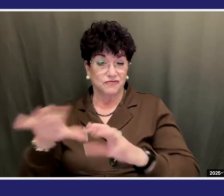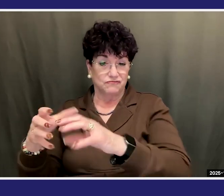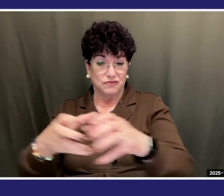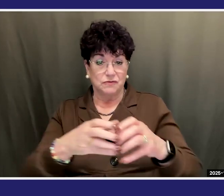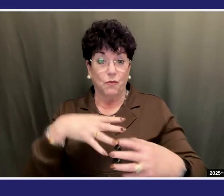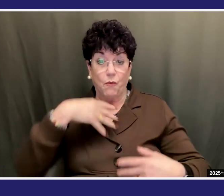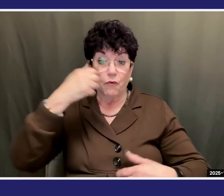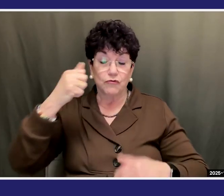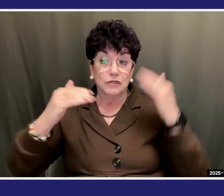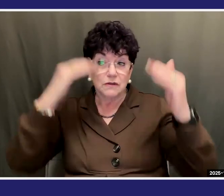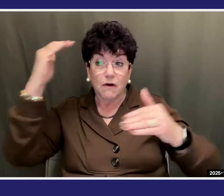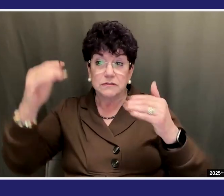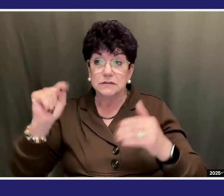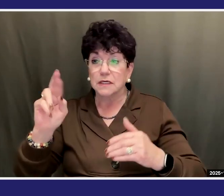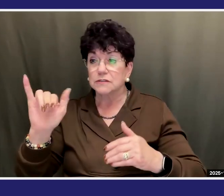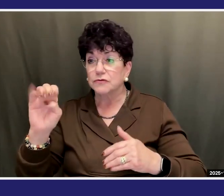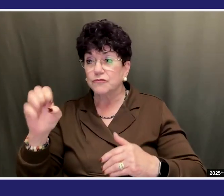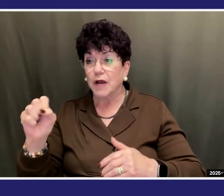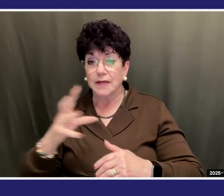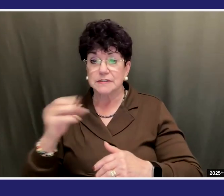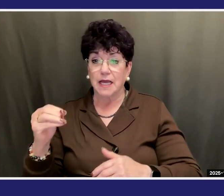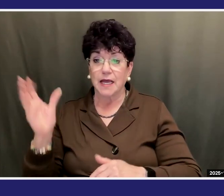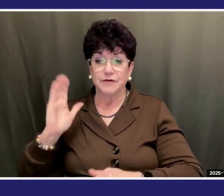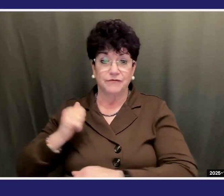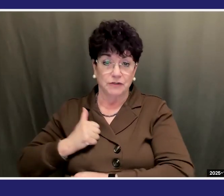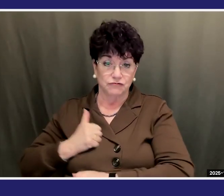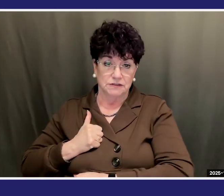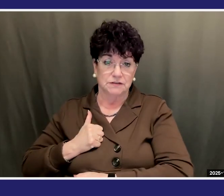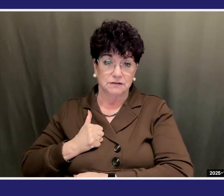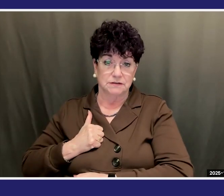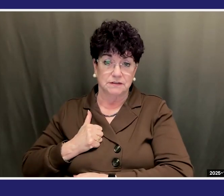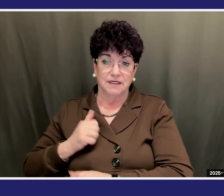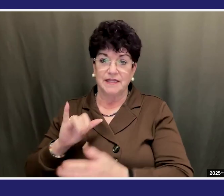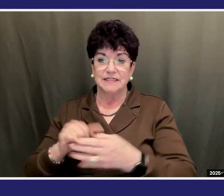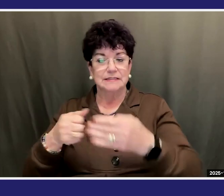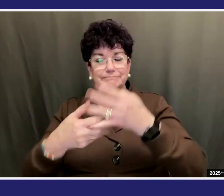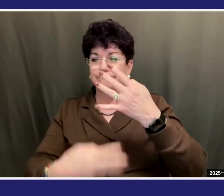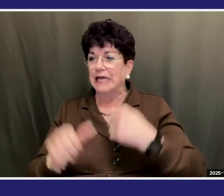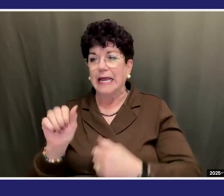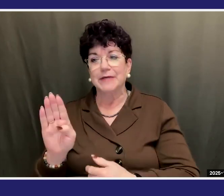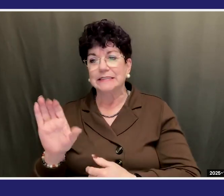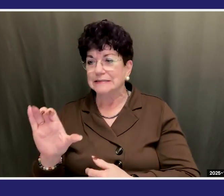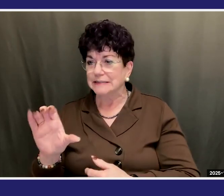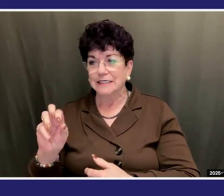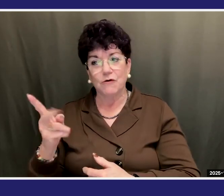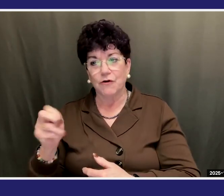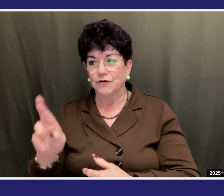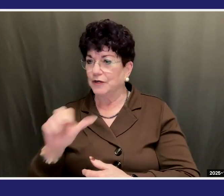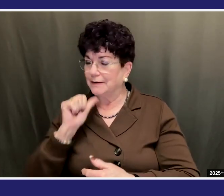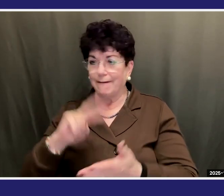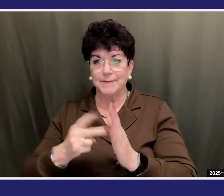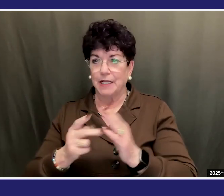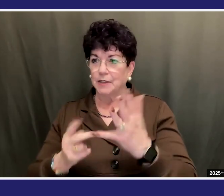want to note is that the list that we're providing to you is just in alphabetical order and certainly not intended to